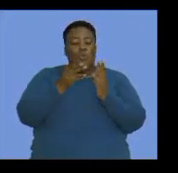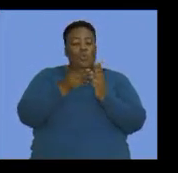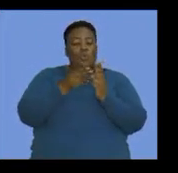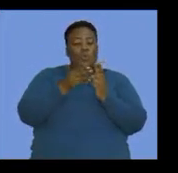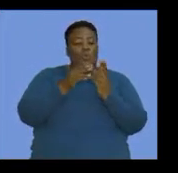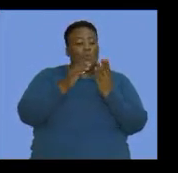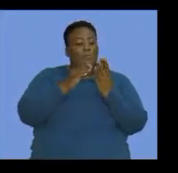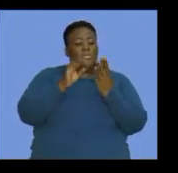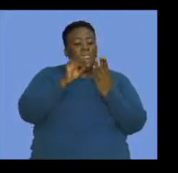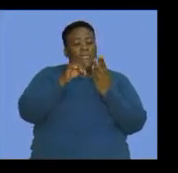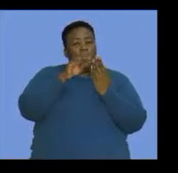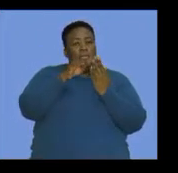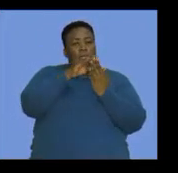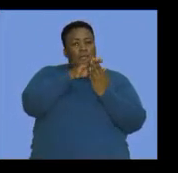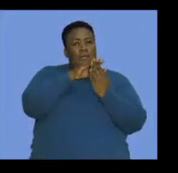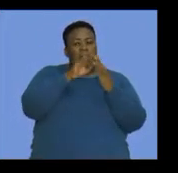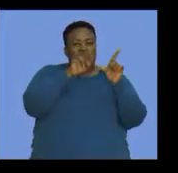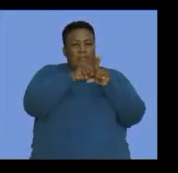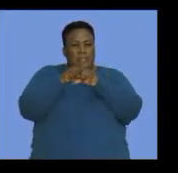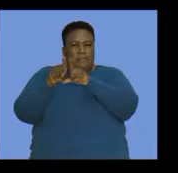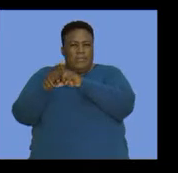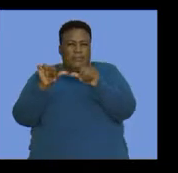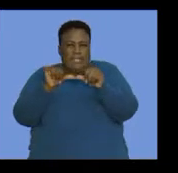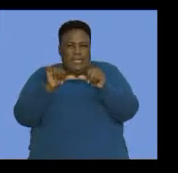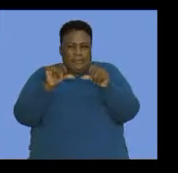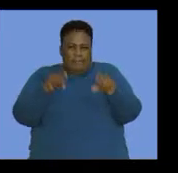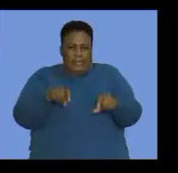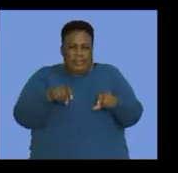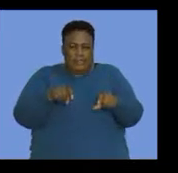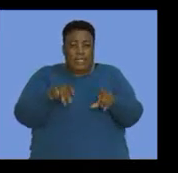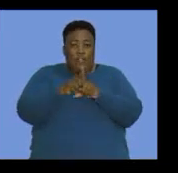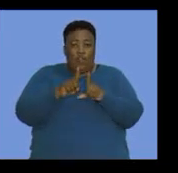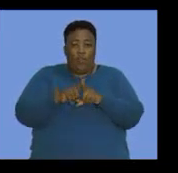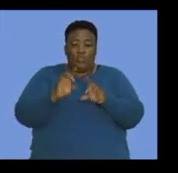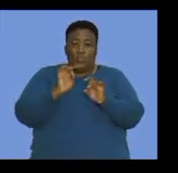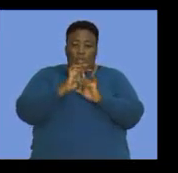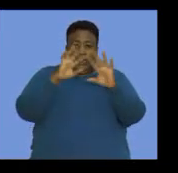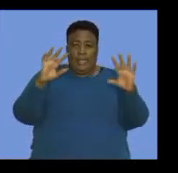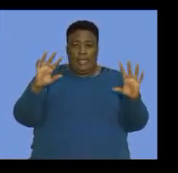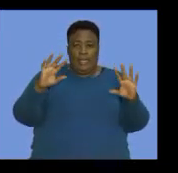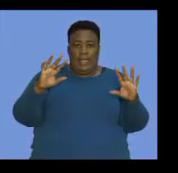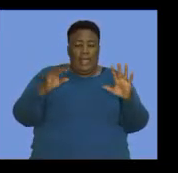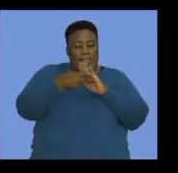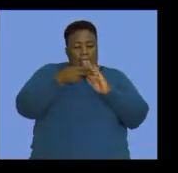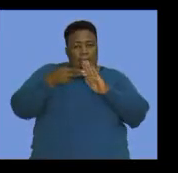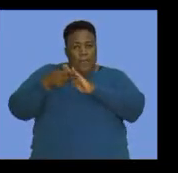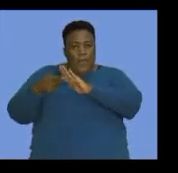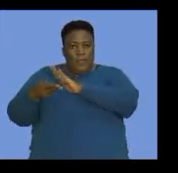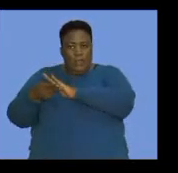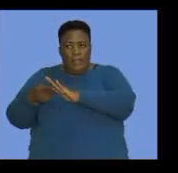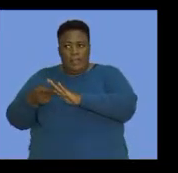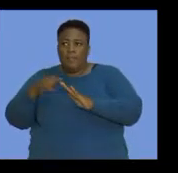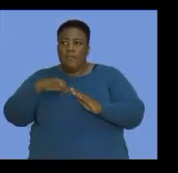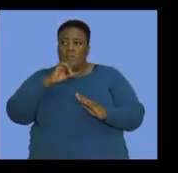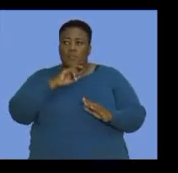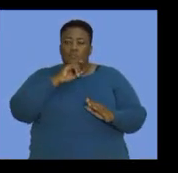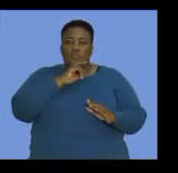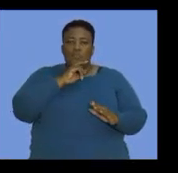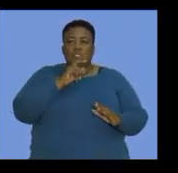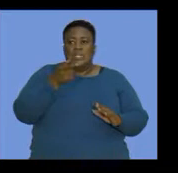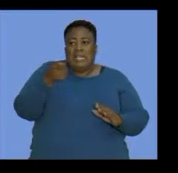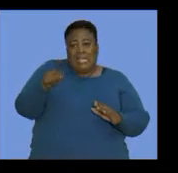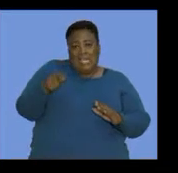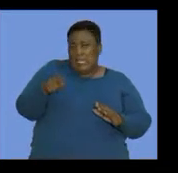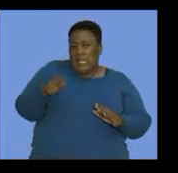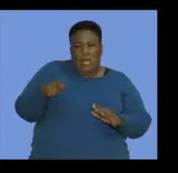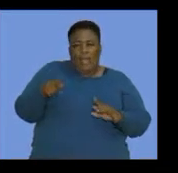all equal in width, and we can see that they are clearly labeled, and in this case I've not used